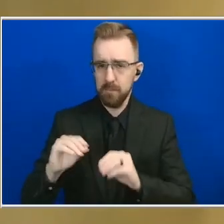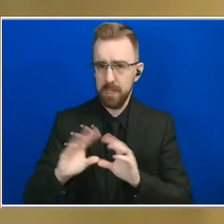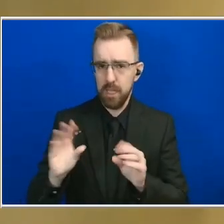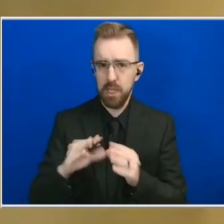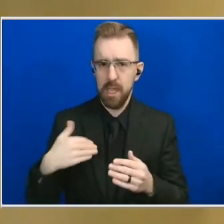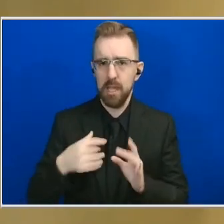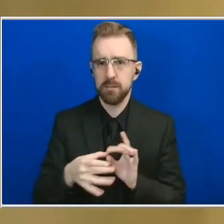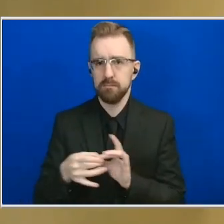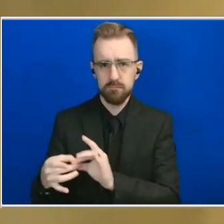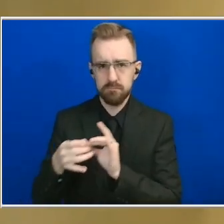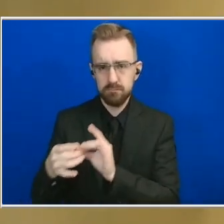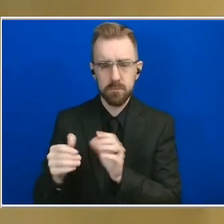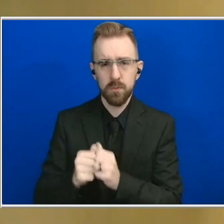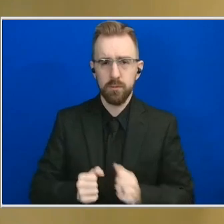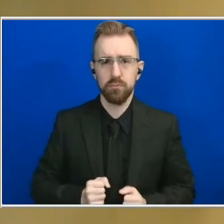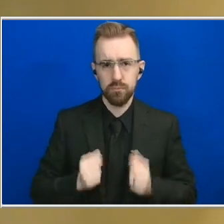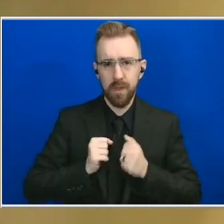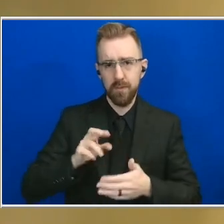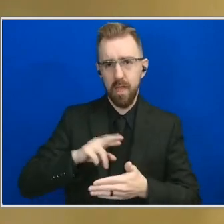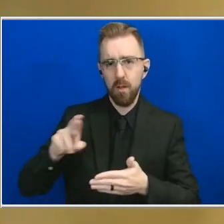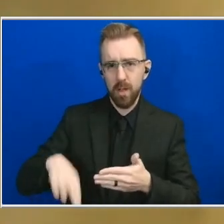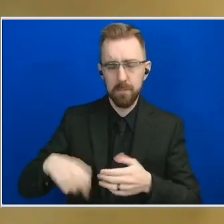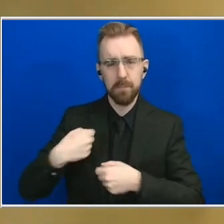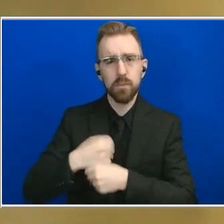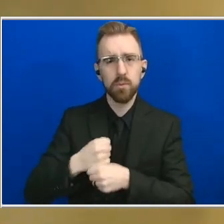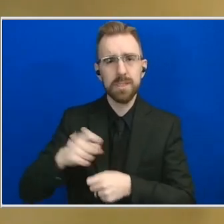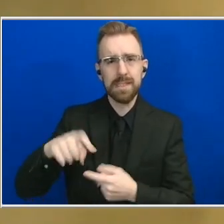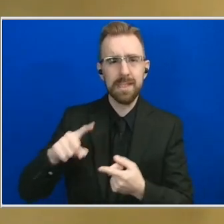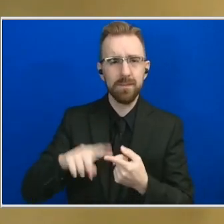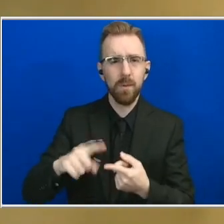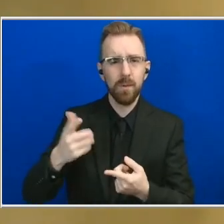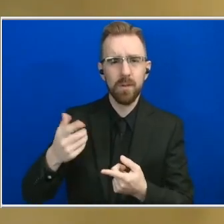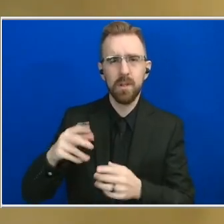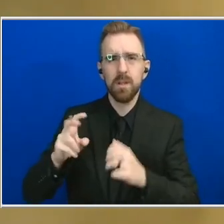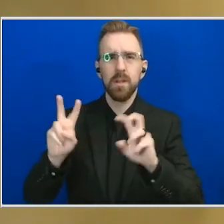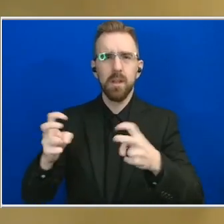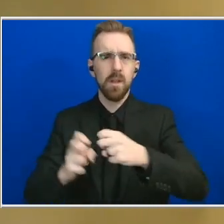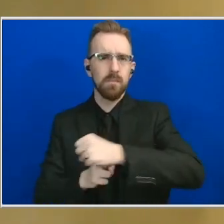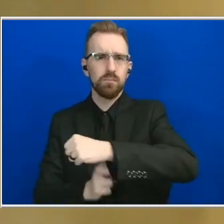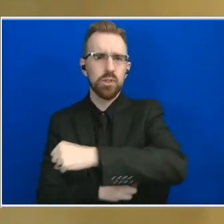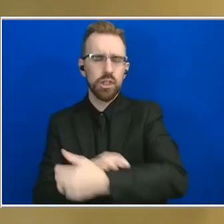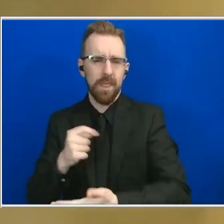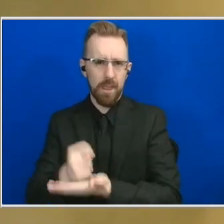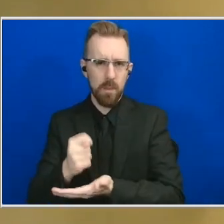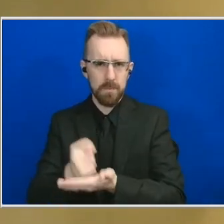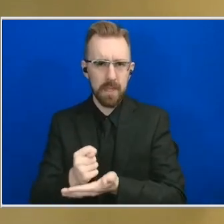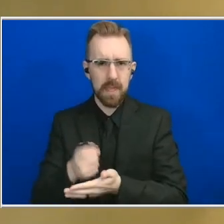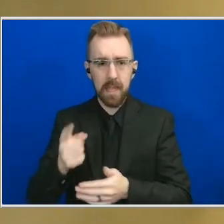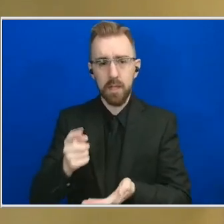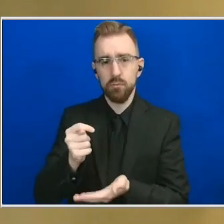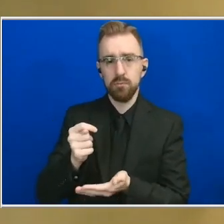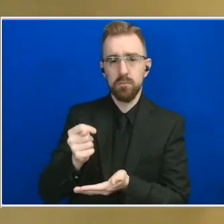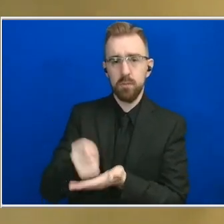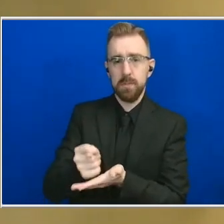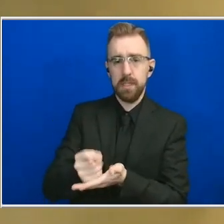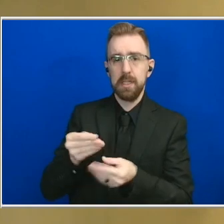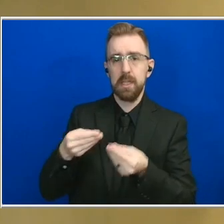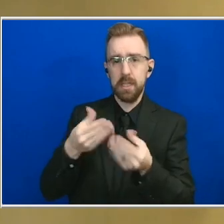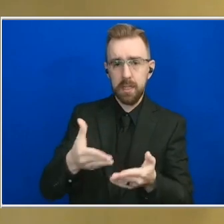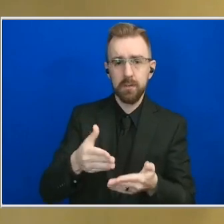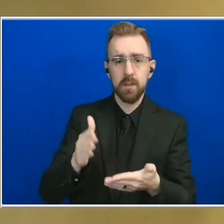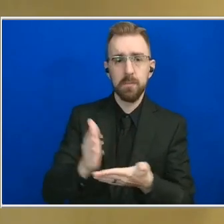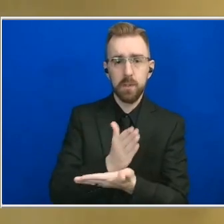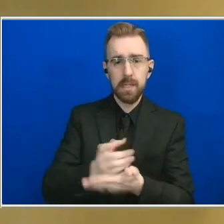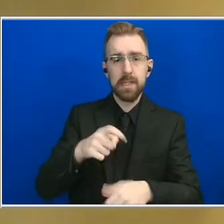correlation with survival outcomes. It reduces the need for what we call bridging therapy, which is the treatment that you have to give someone between the time that you actually remove